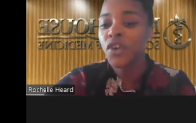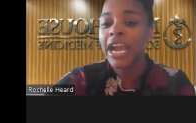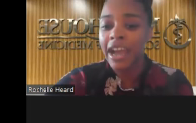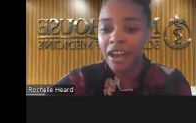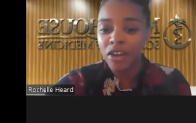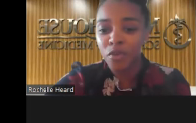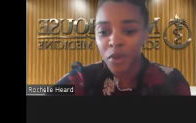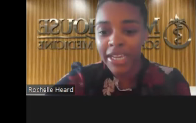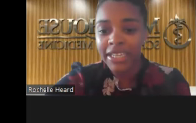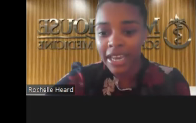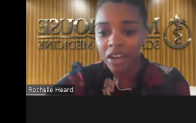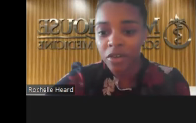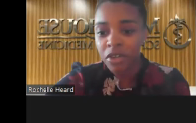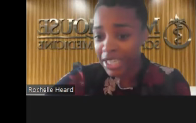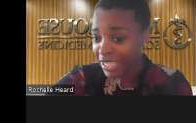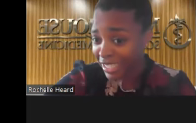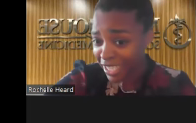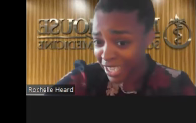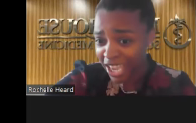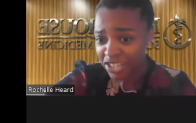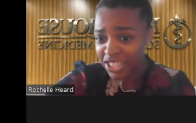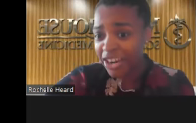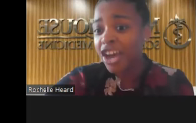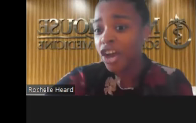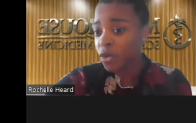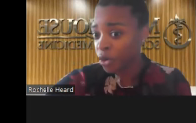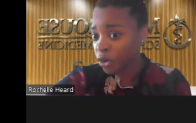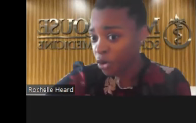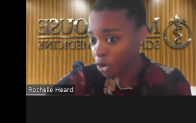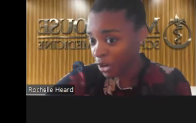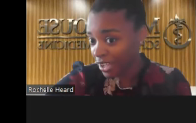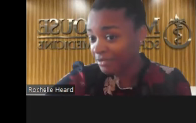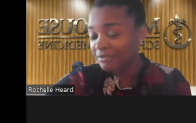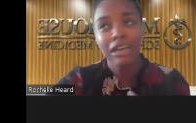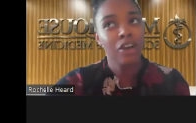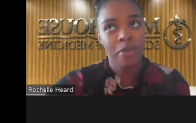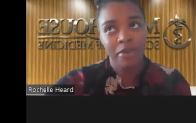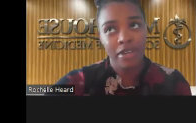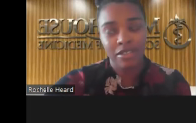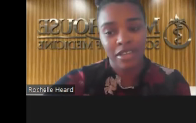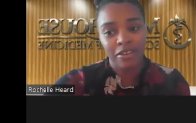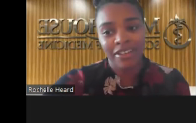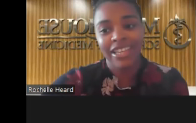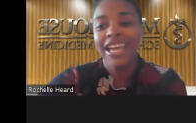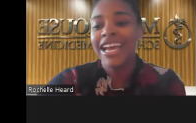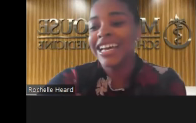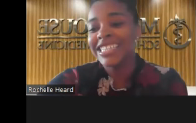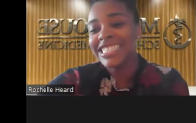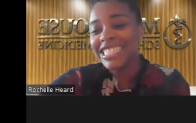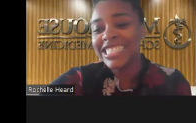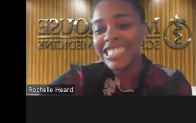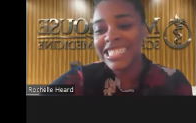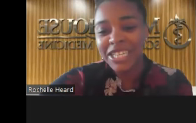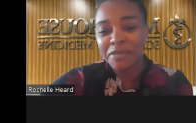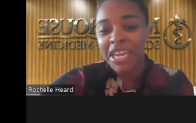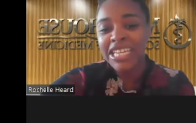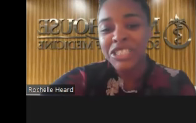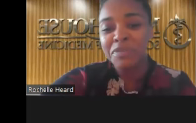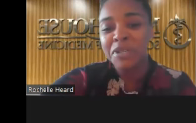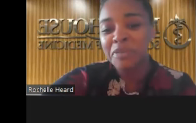evaluation for How Right Now, Kehester Ahura, I hope I pronounced that correctly,